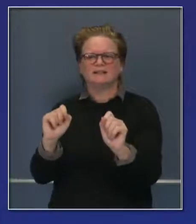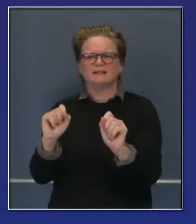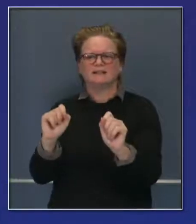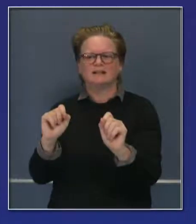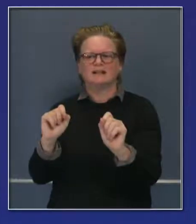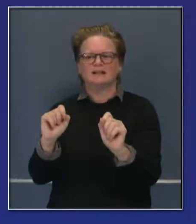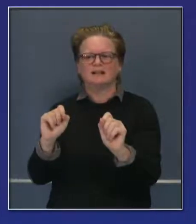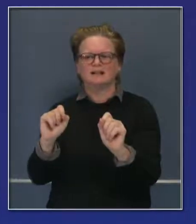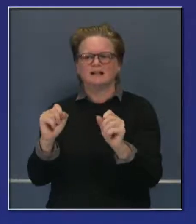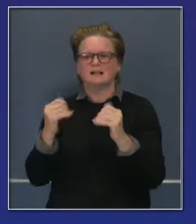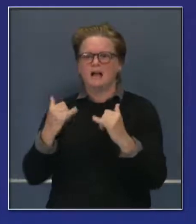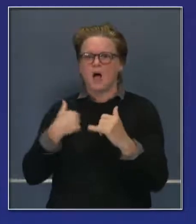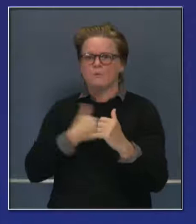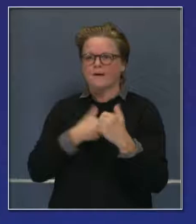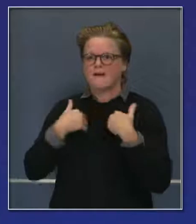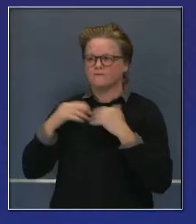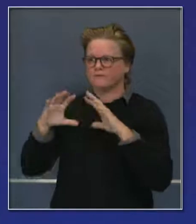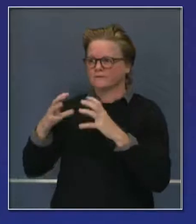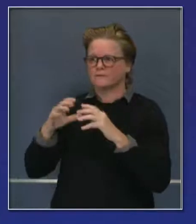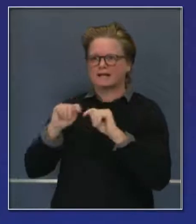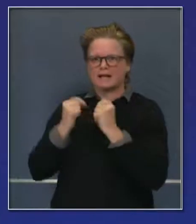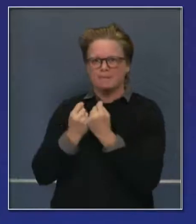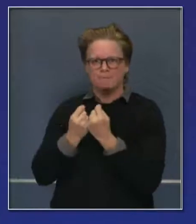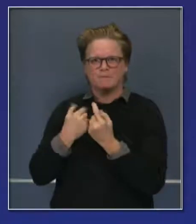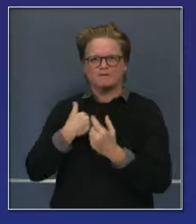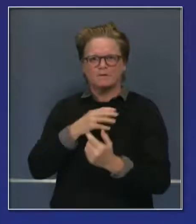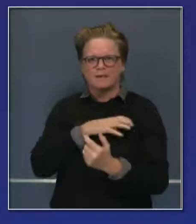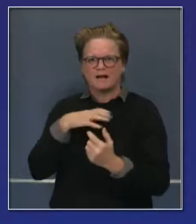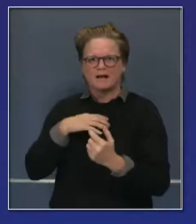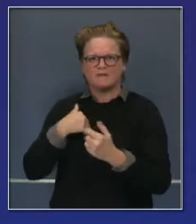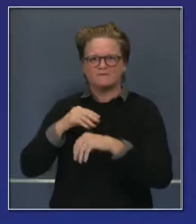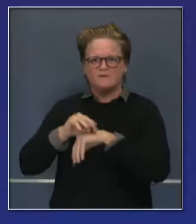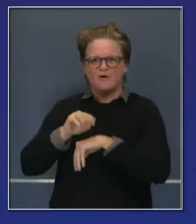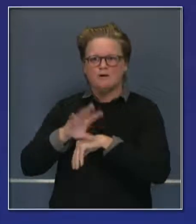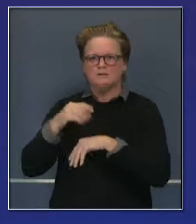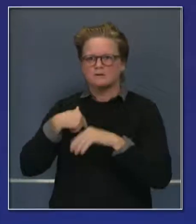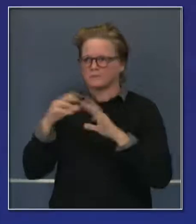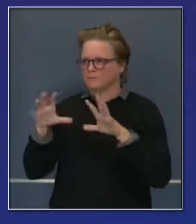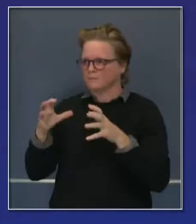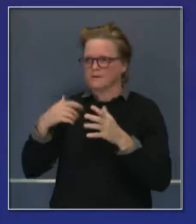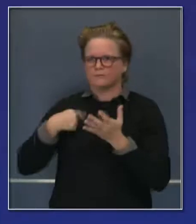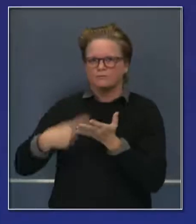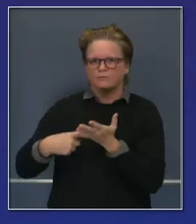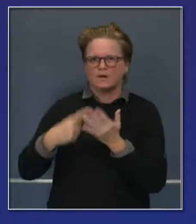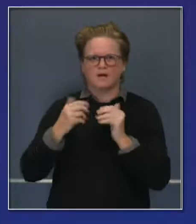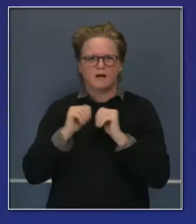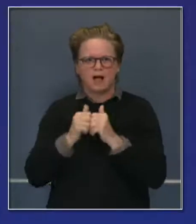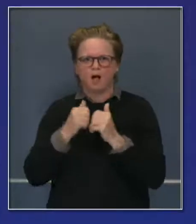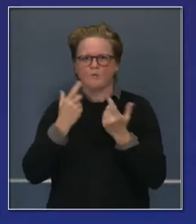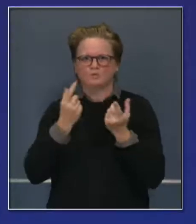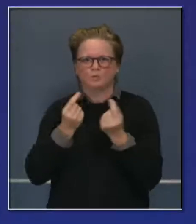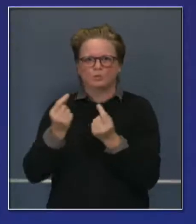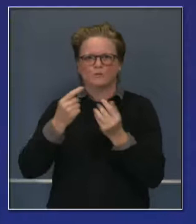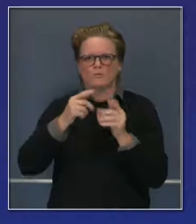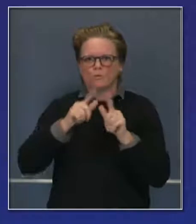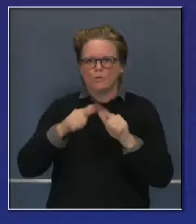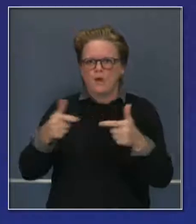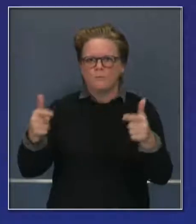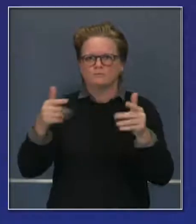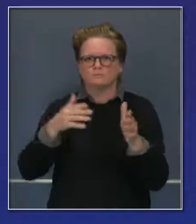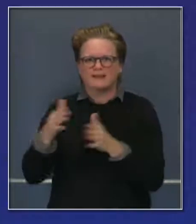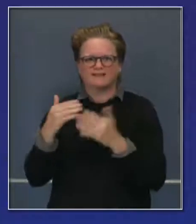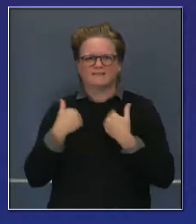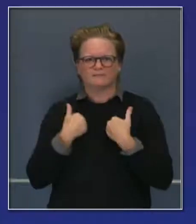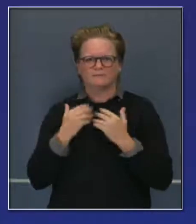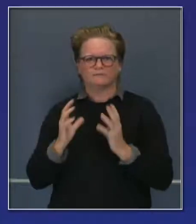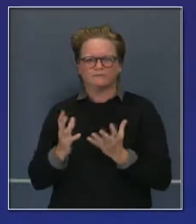Coast of the United States are joining our efforts to review the efficacy of these vaccines. And I say vaccines